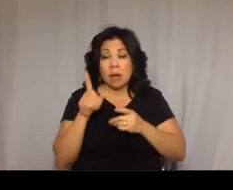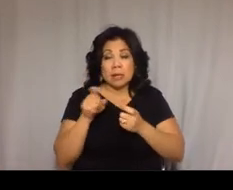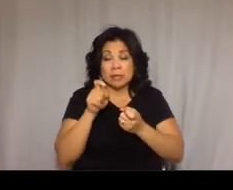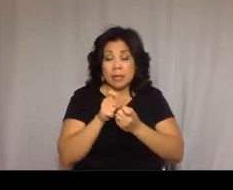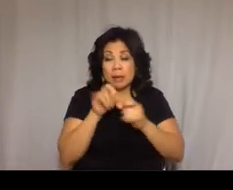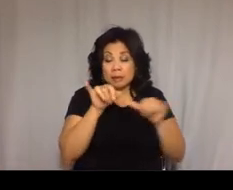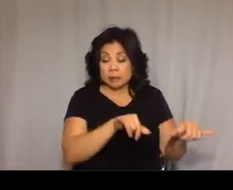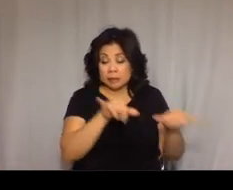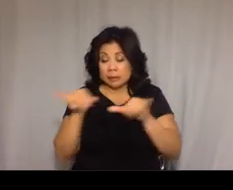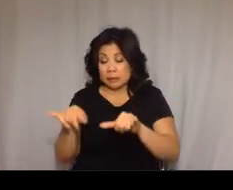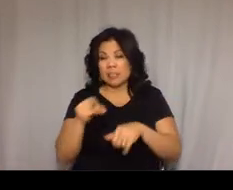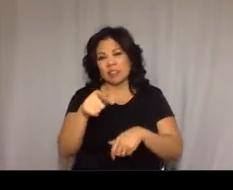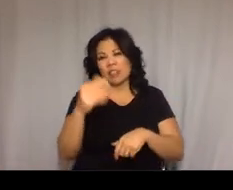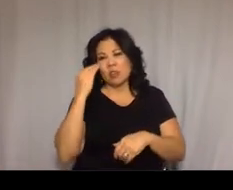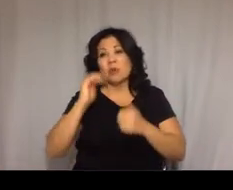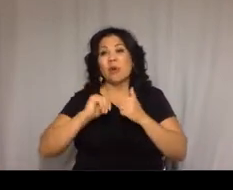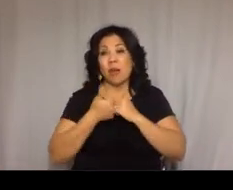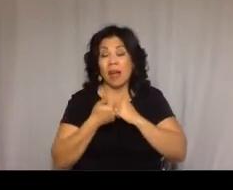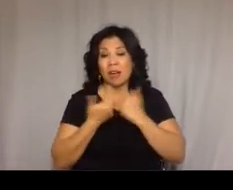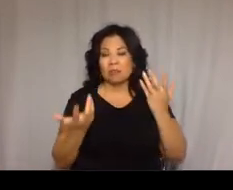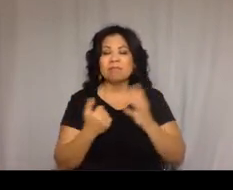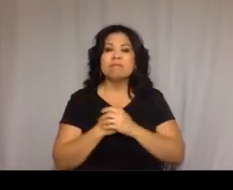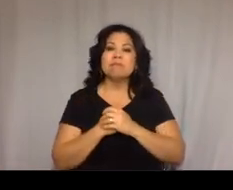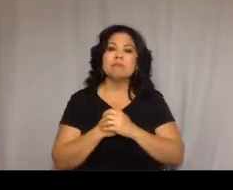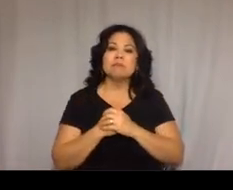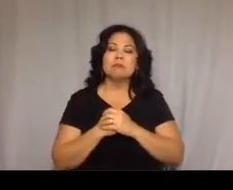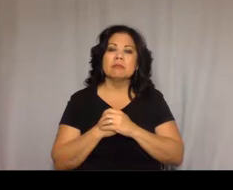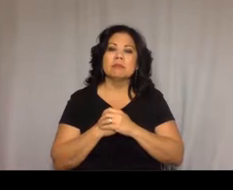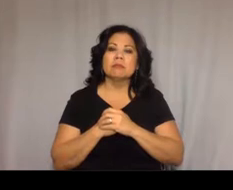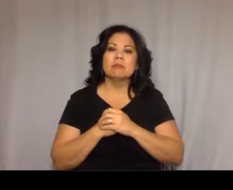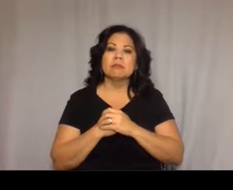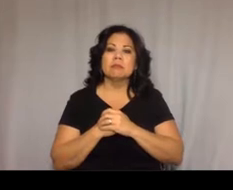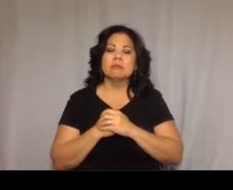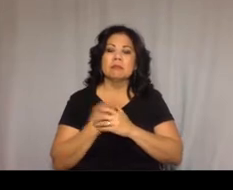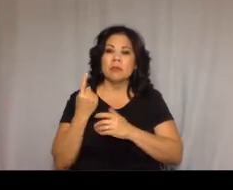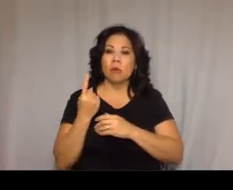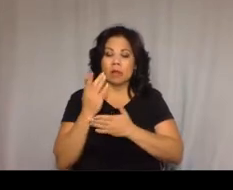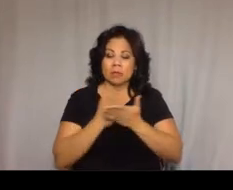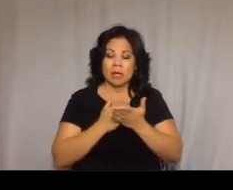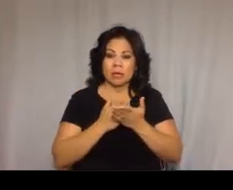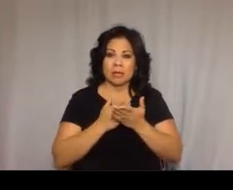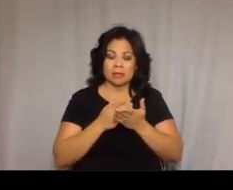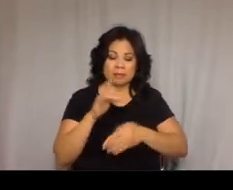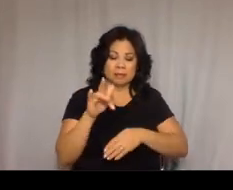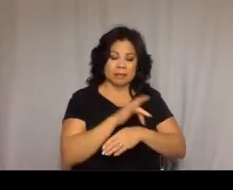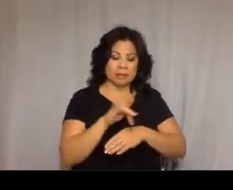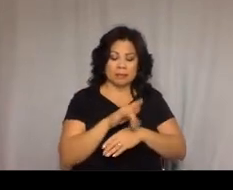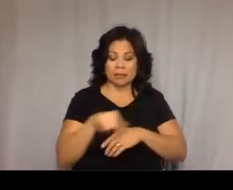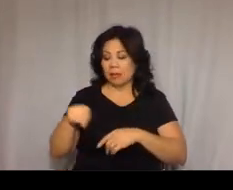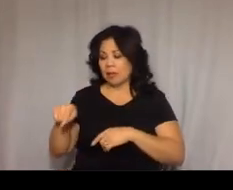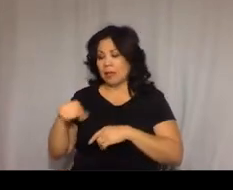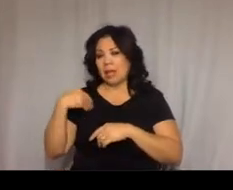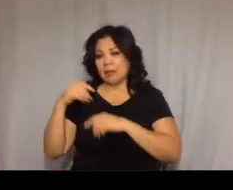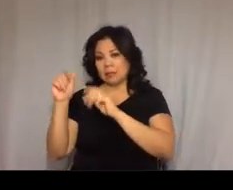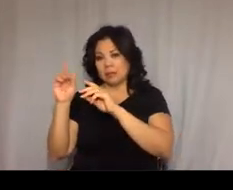both sides, you know how to do it. Now, I've got one side without and one side with. I'm going to